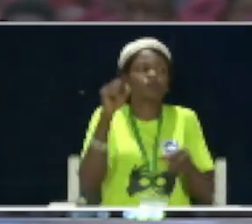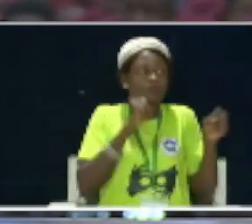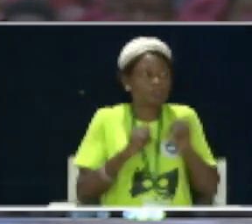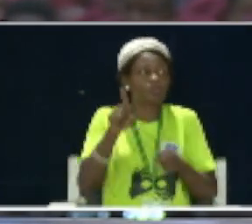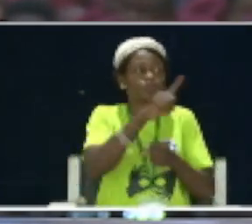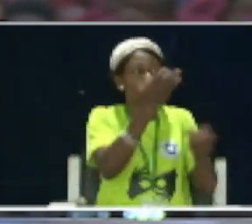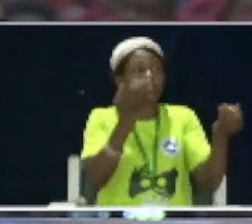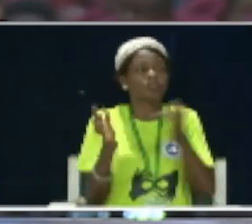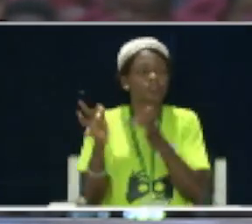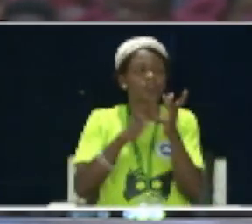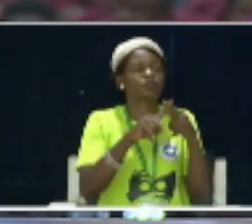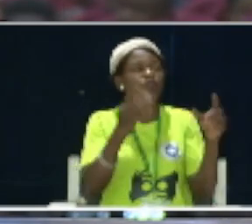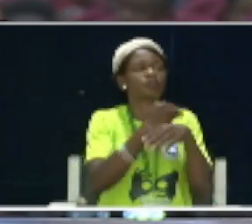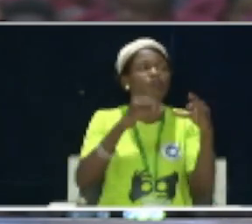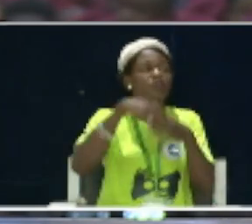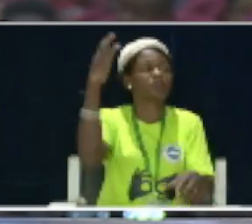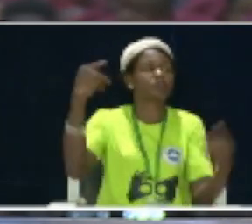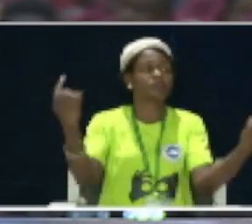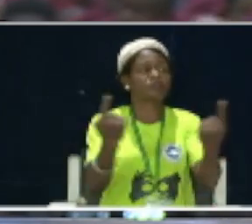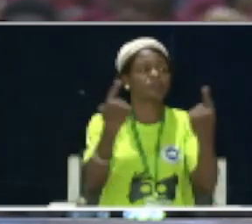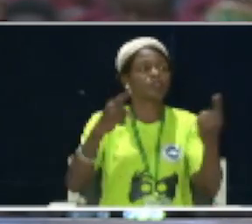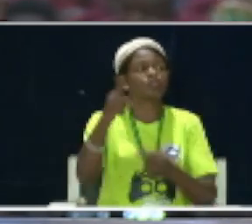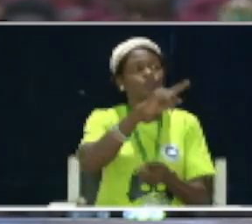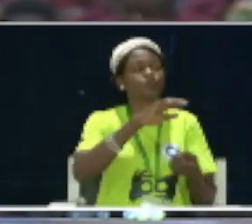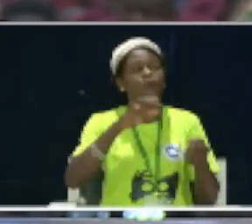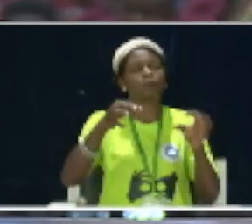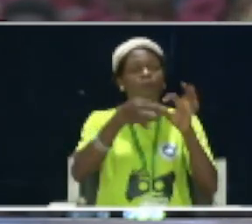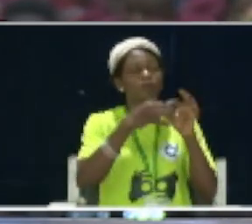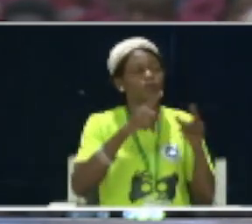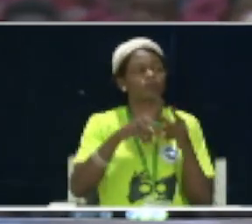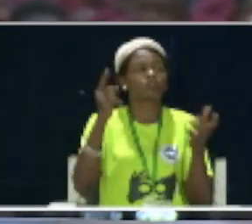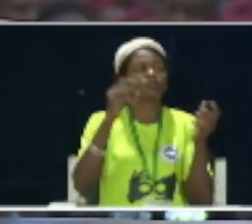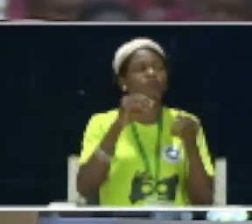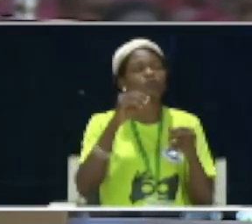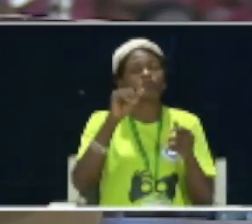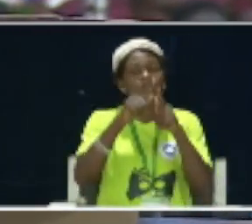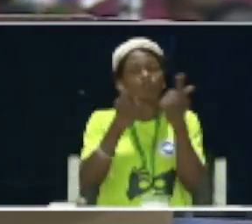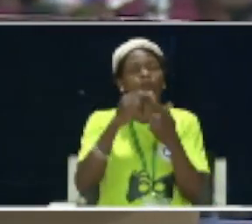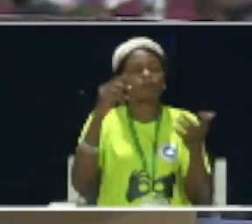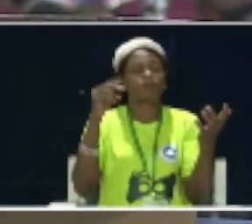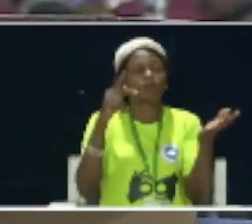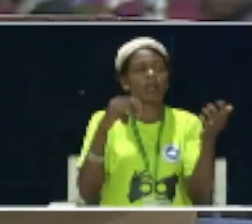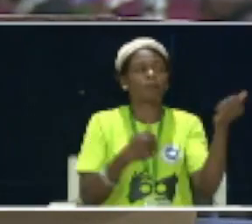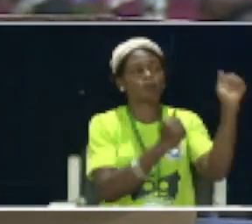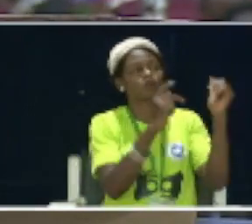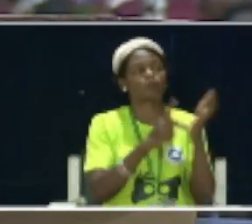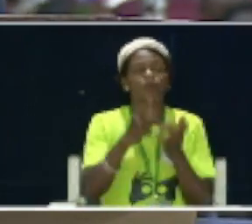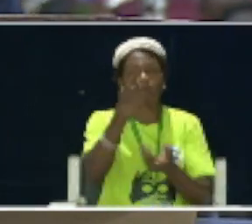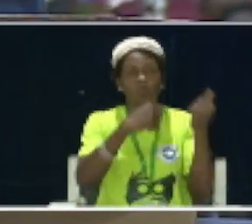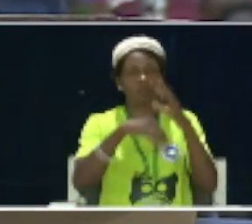Jesus to take you out. You belong to the company of Apostle Paul. You must come out here tonight.